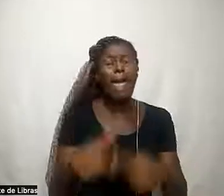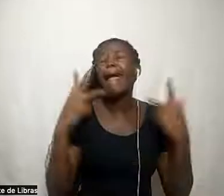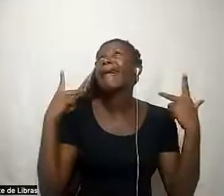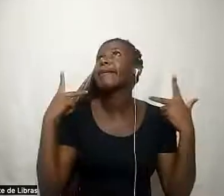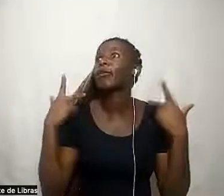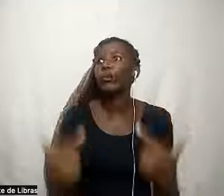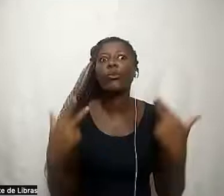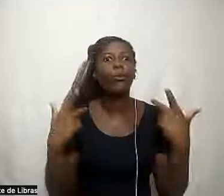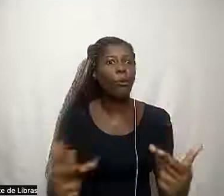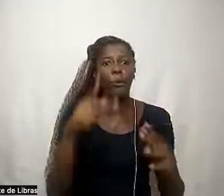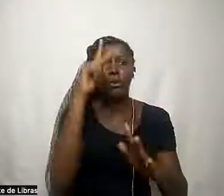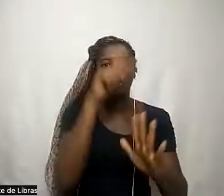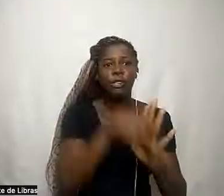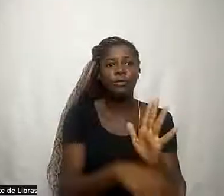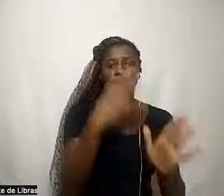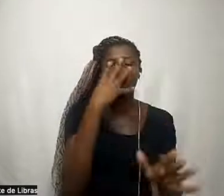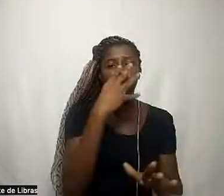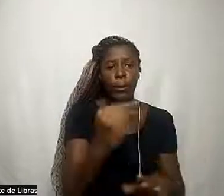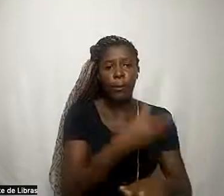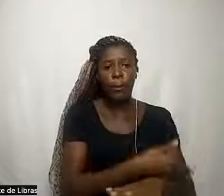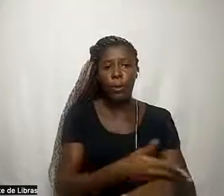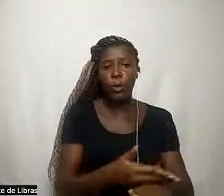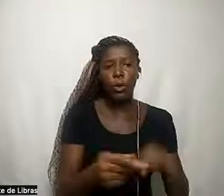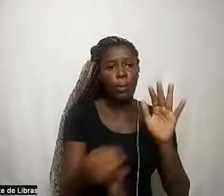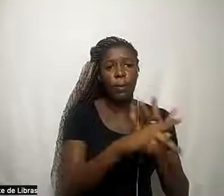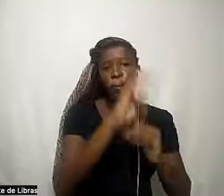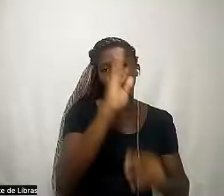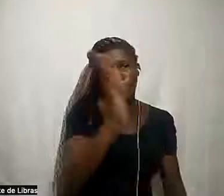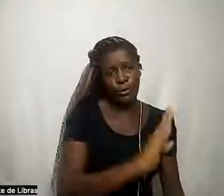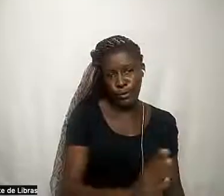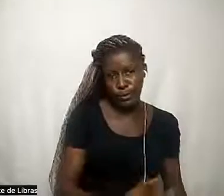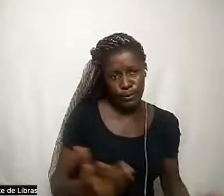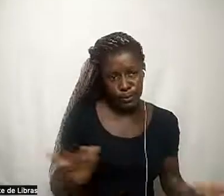the Action Plan of the International Agreement of Albatrosses.